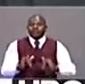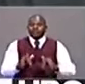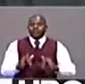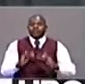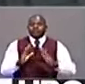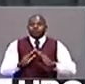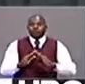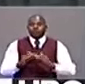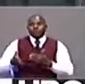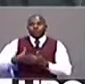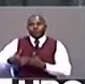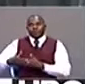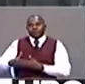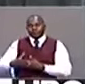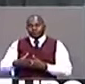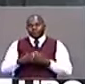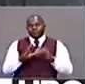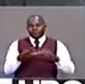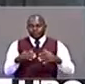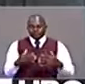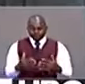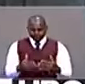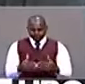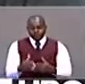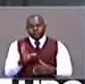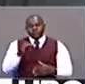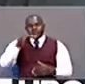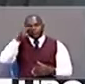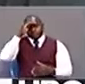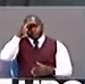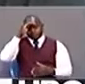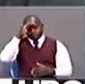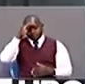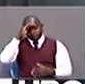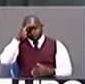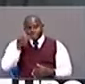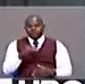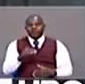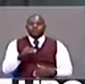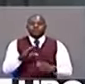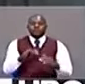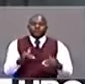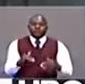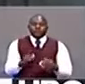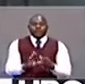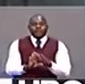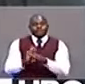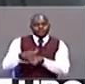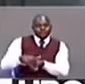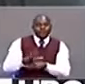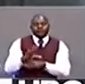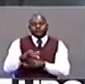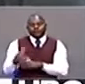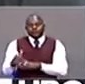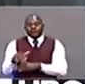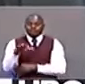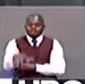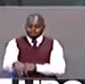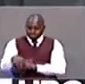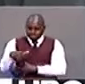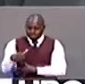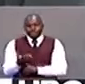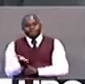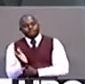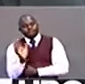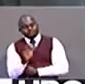I was then informed that the Police Minerals Protection Unit, in connivance with some illegal miners, had gone